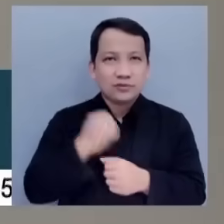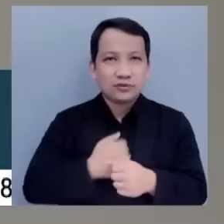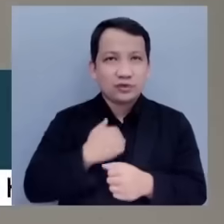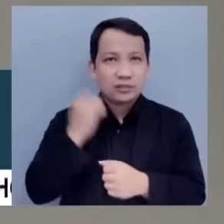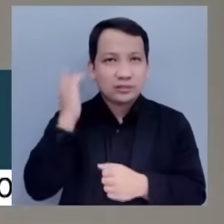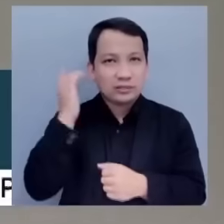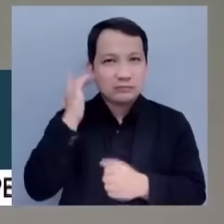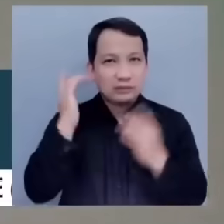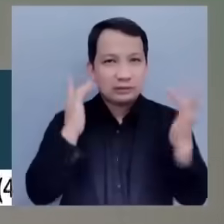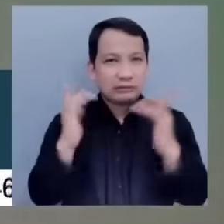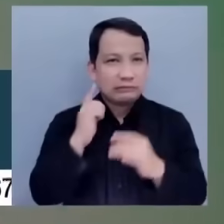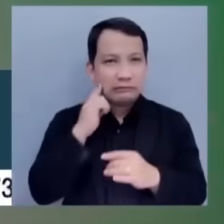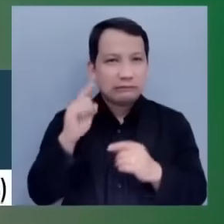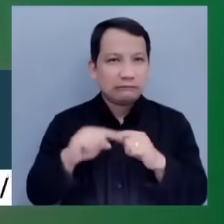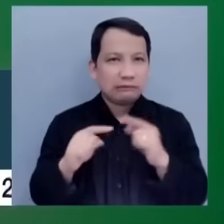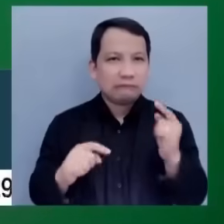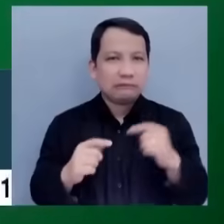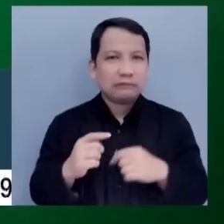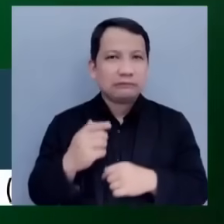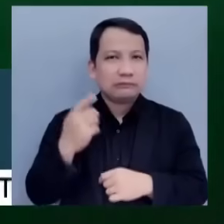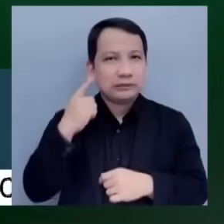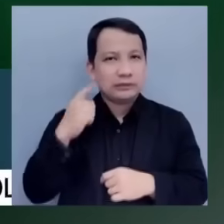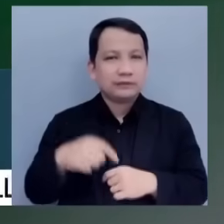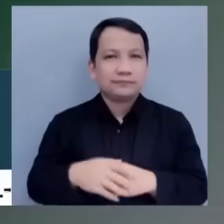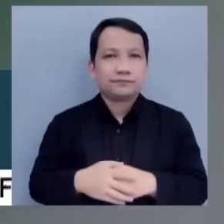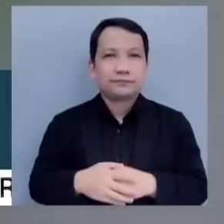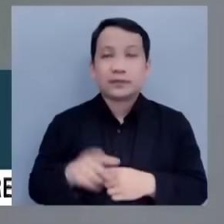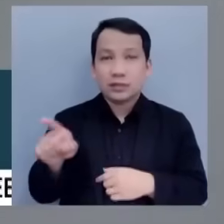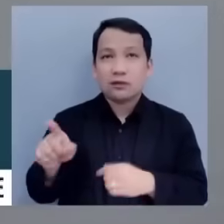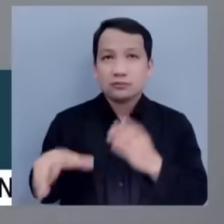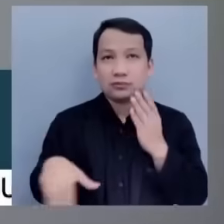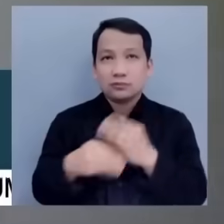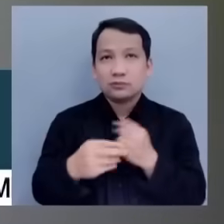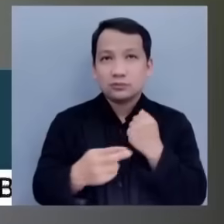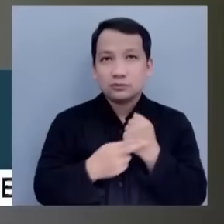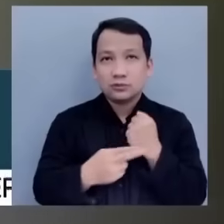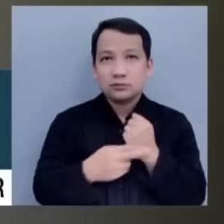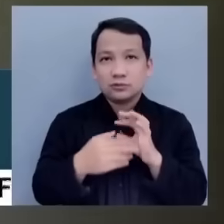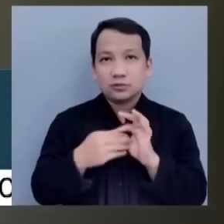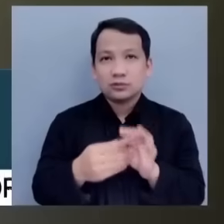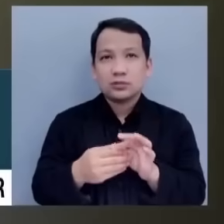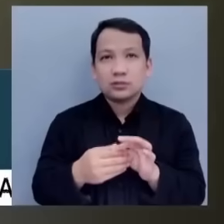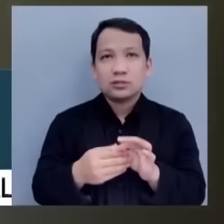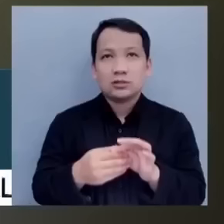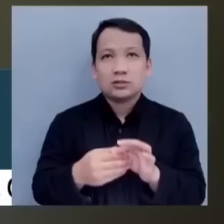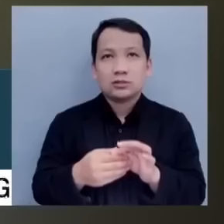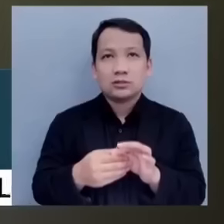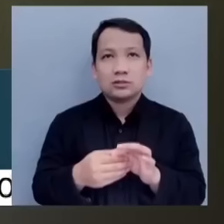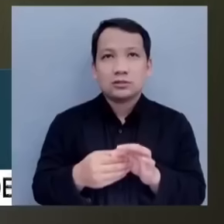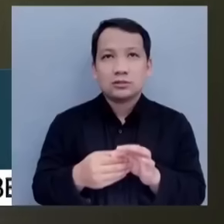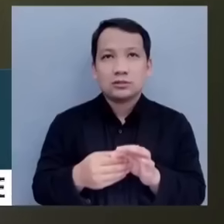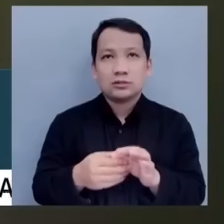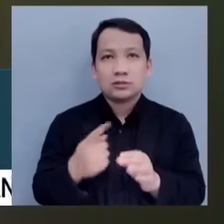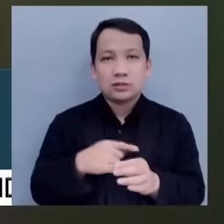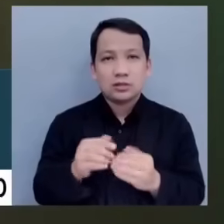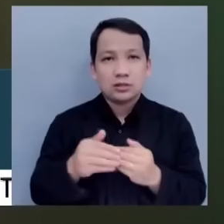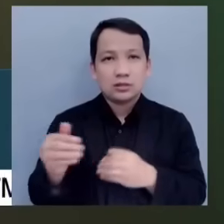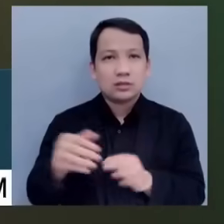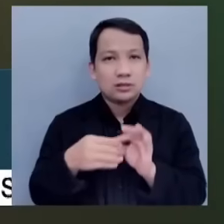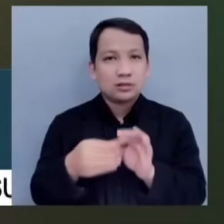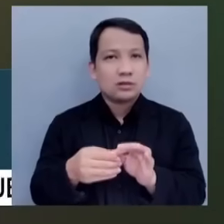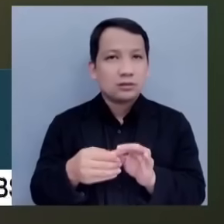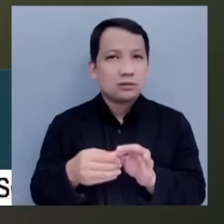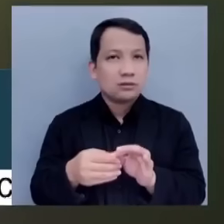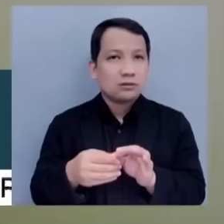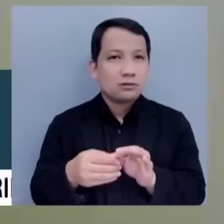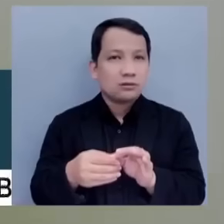help increase the water level in the dam's reservoir. It has dropped significantly in recent days due to the lack of rain and the effects of